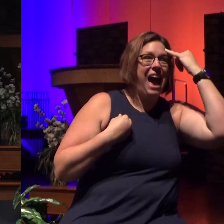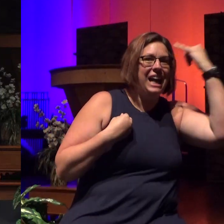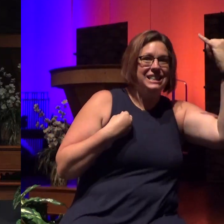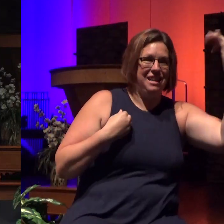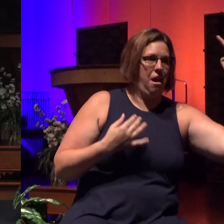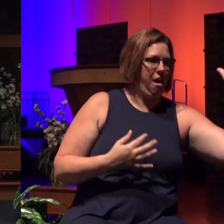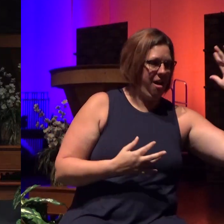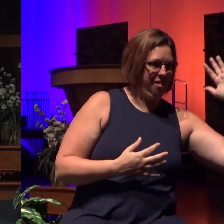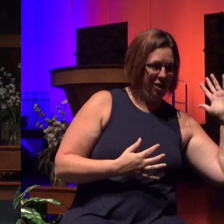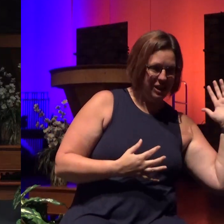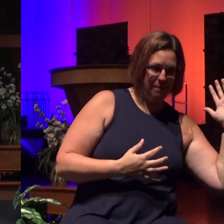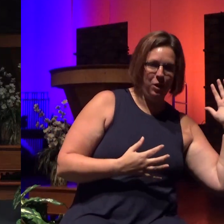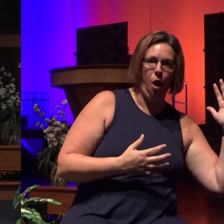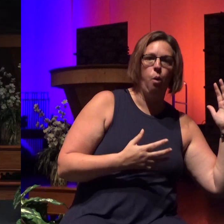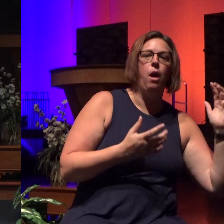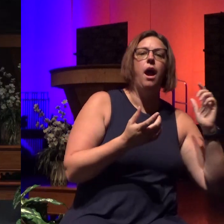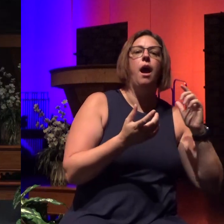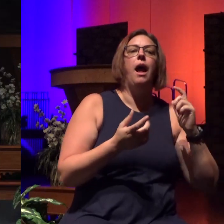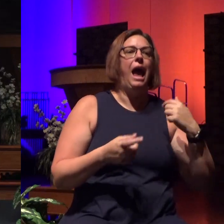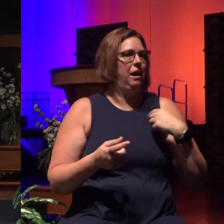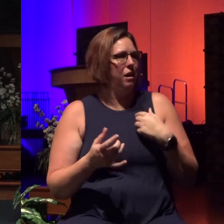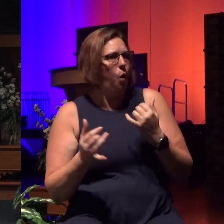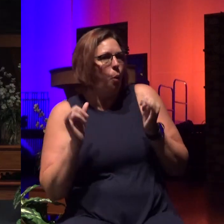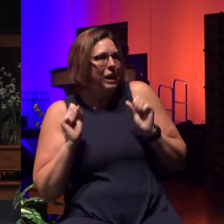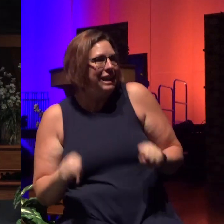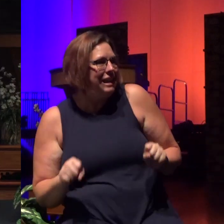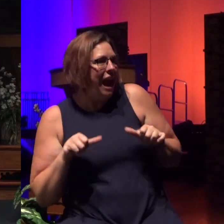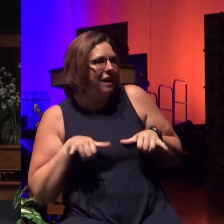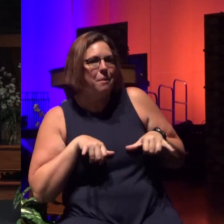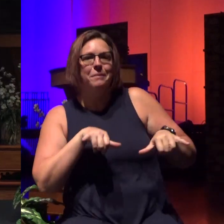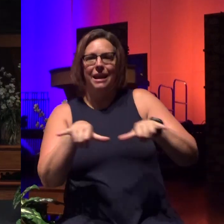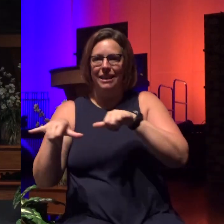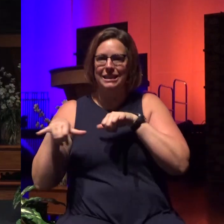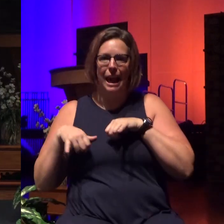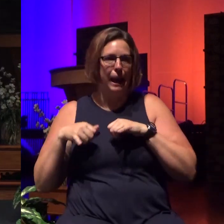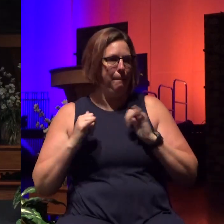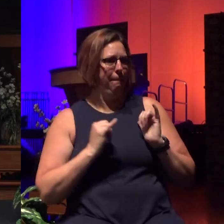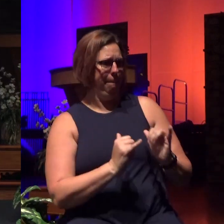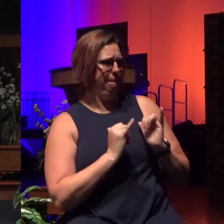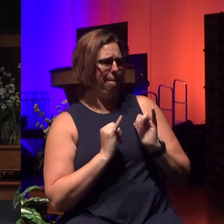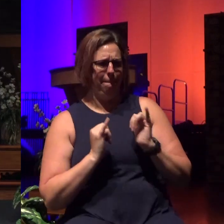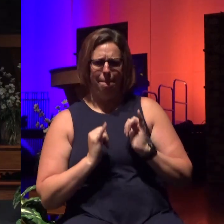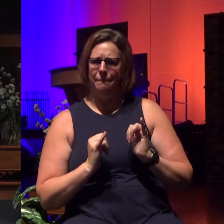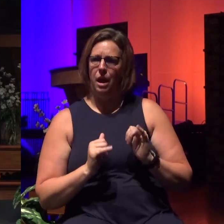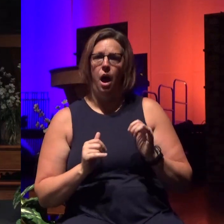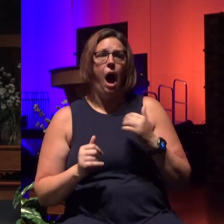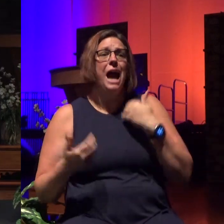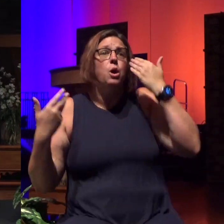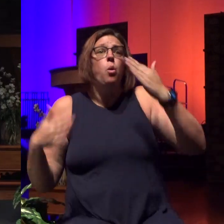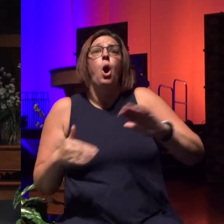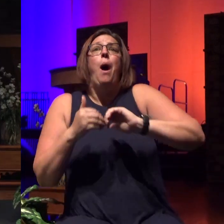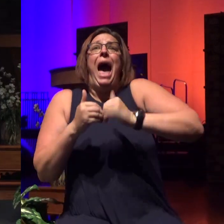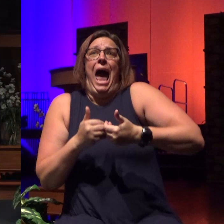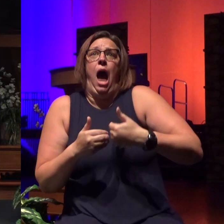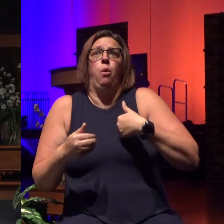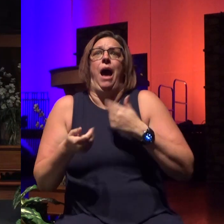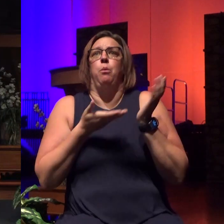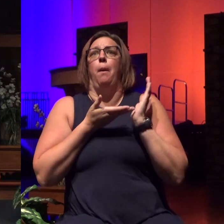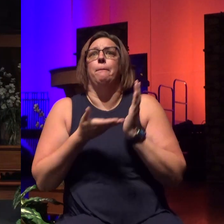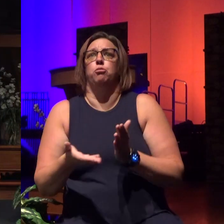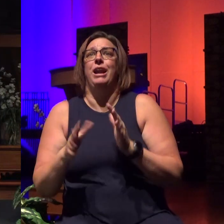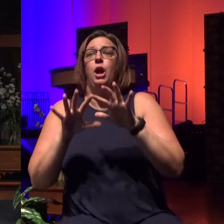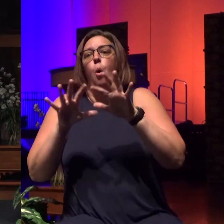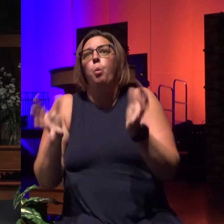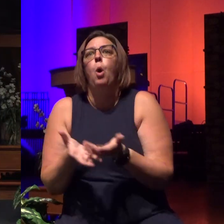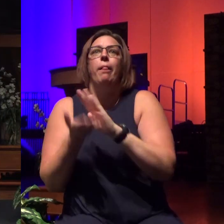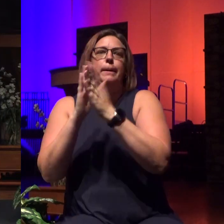and I can do the same. I may not know how to bring about world peace, but is that going to stop me for one moment